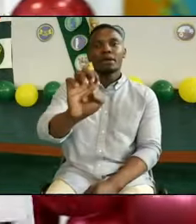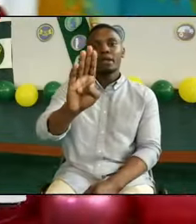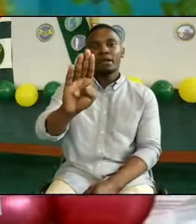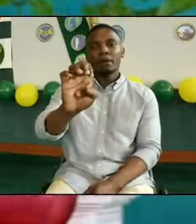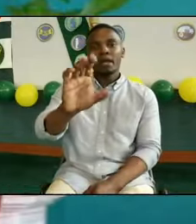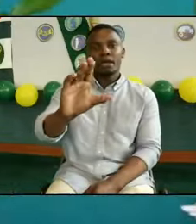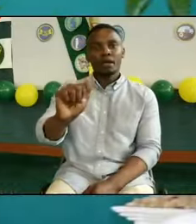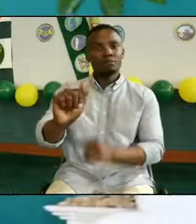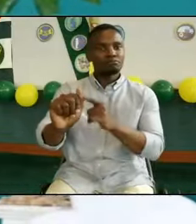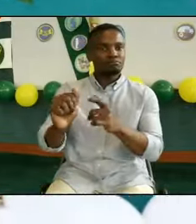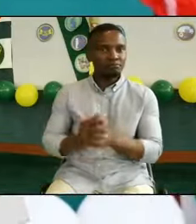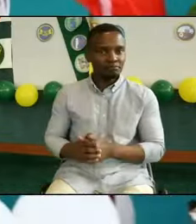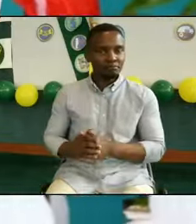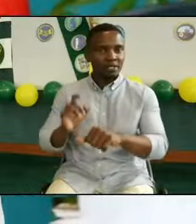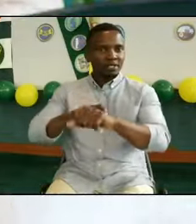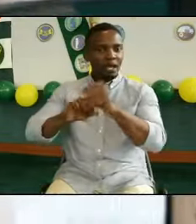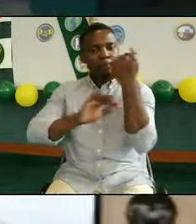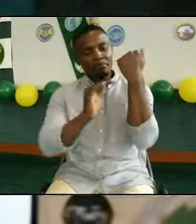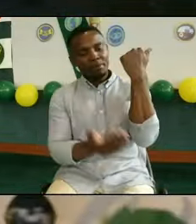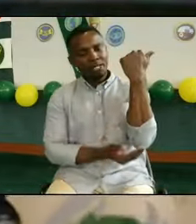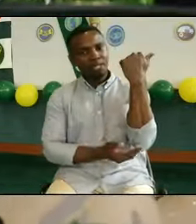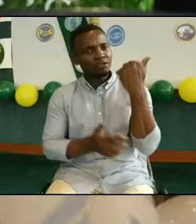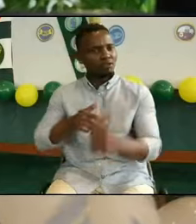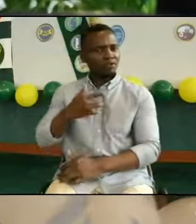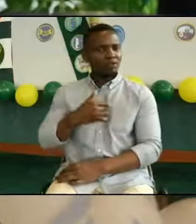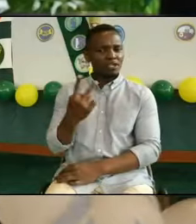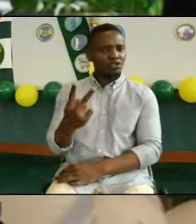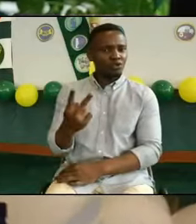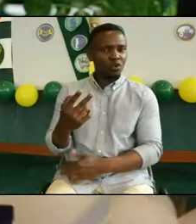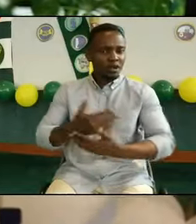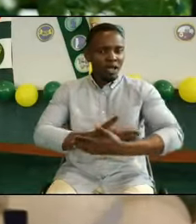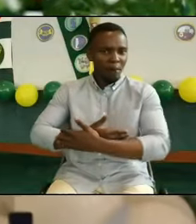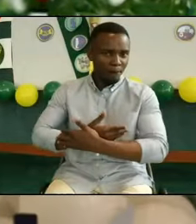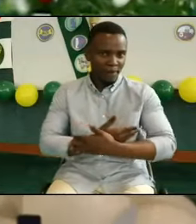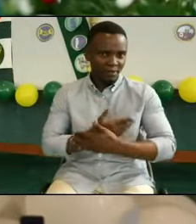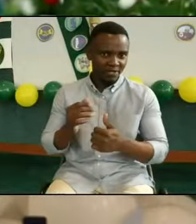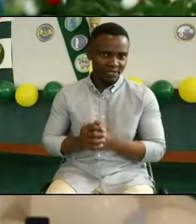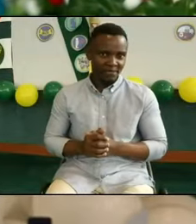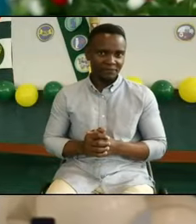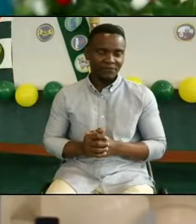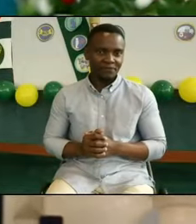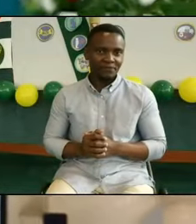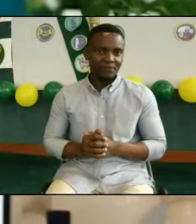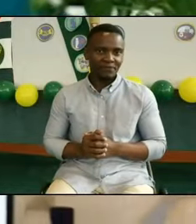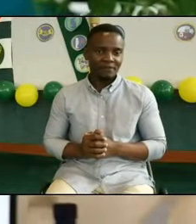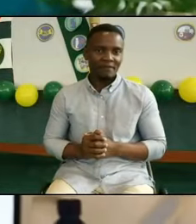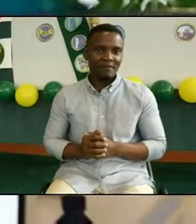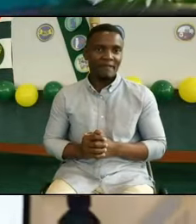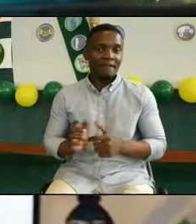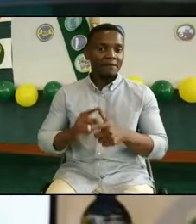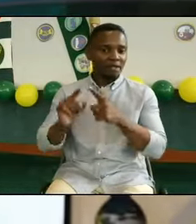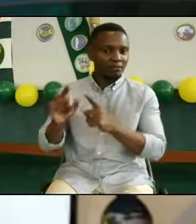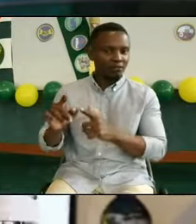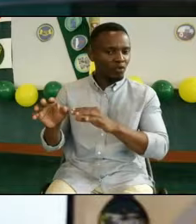that there was some babies kicking her stomach and the whole experience was a strange one. So Rebecca